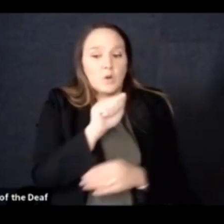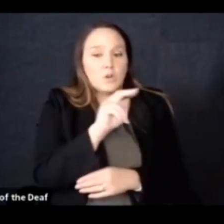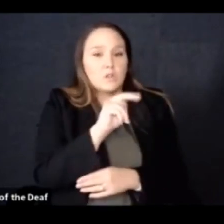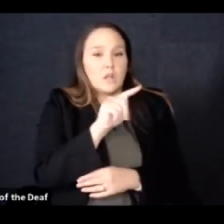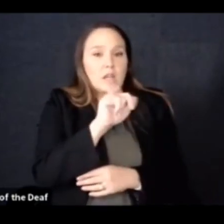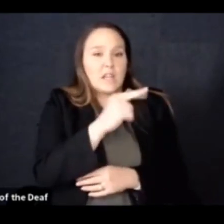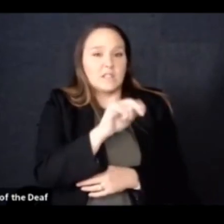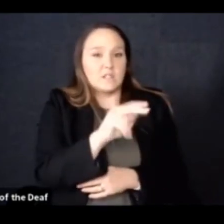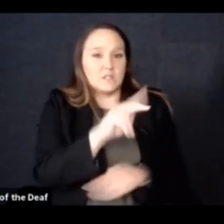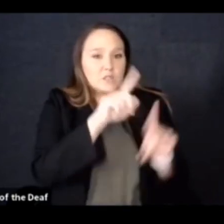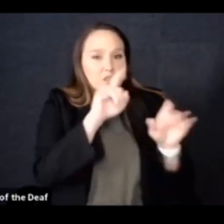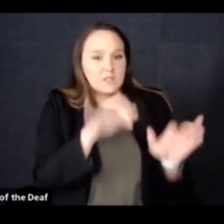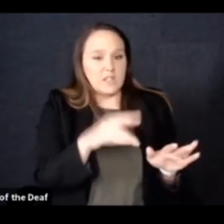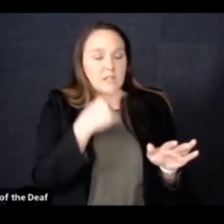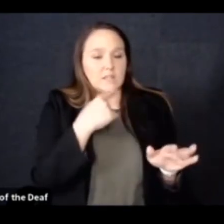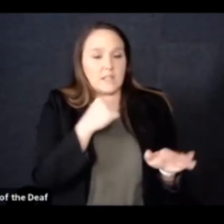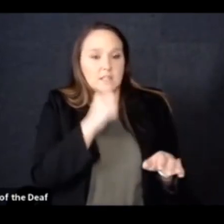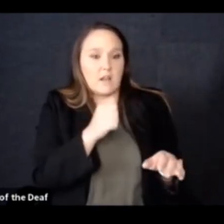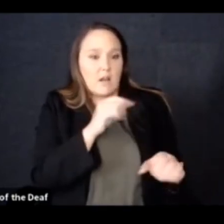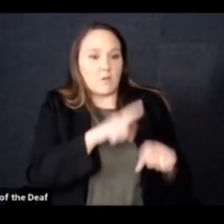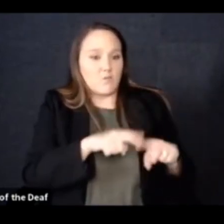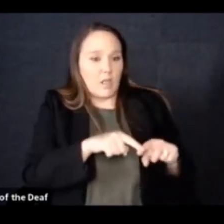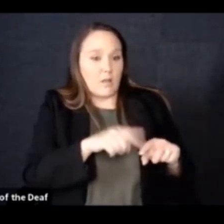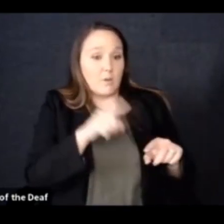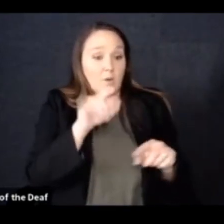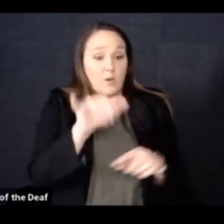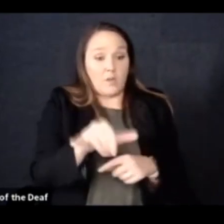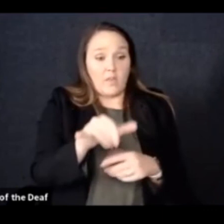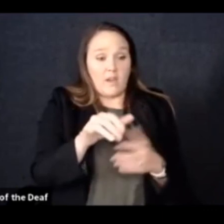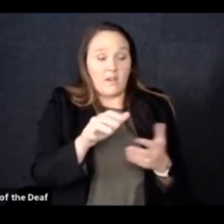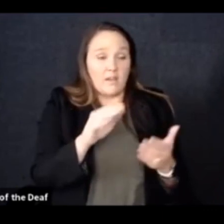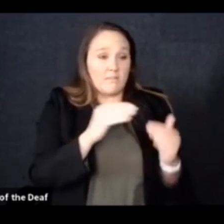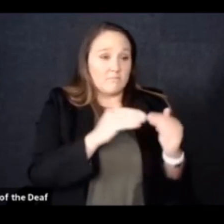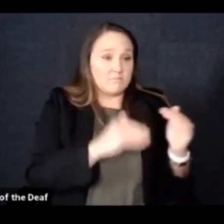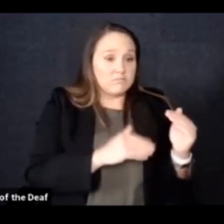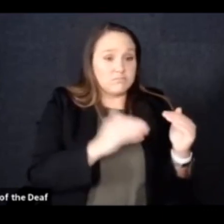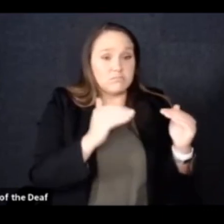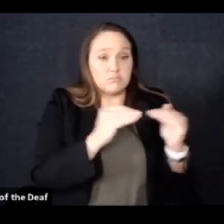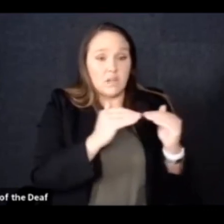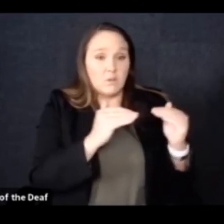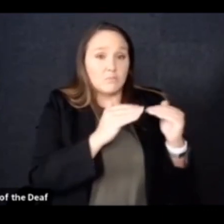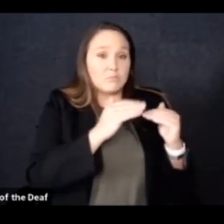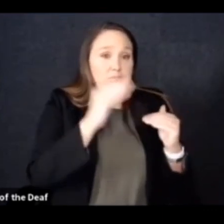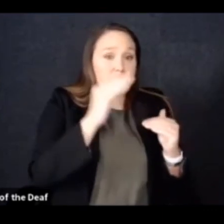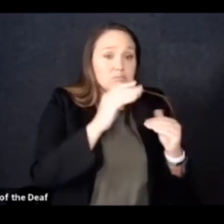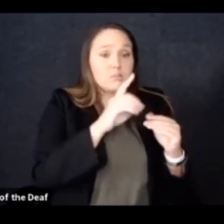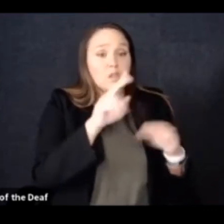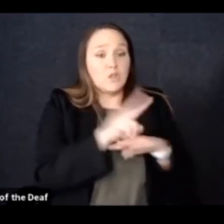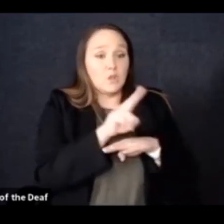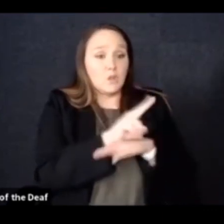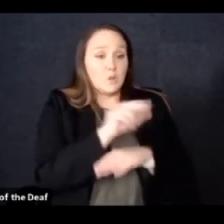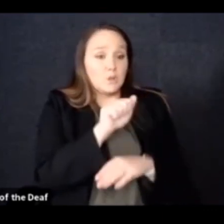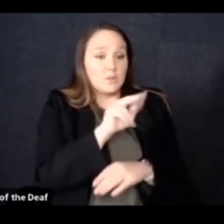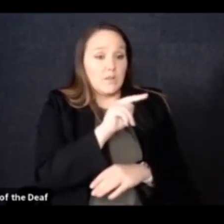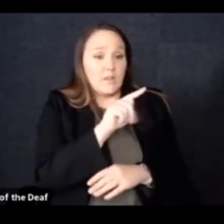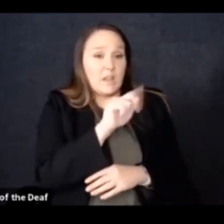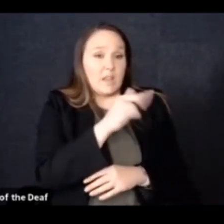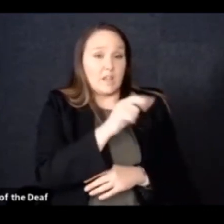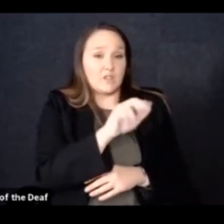them unreliable. Does that apply to a lesser, equal, or greater degree for use of antigen tests in nursing homes?